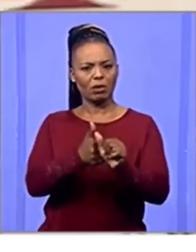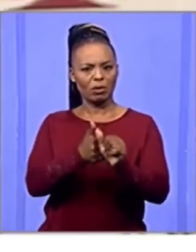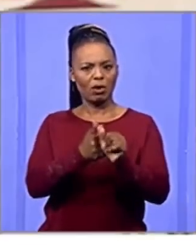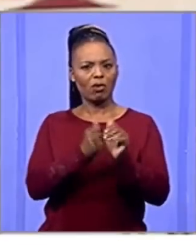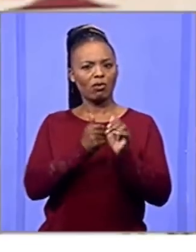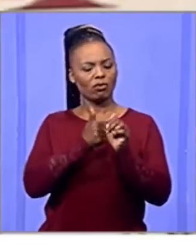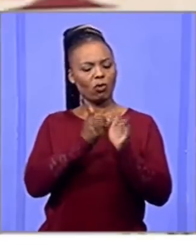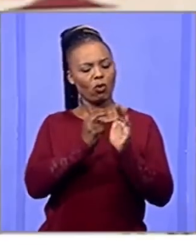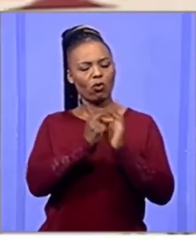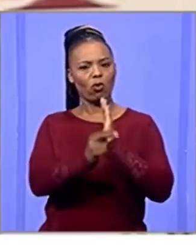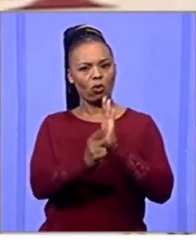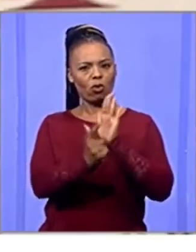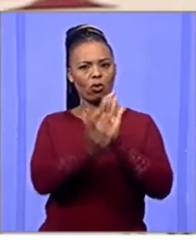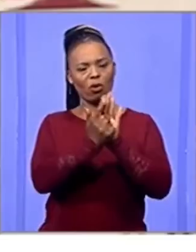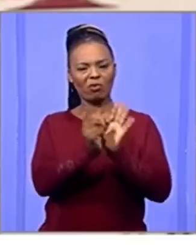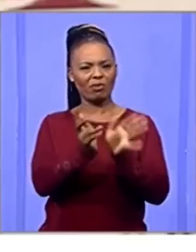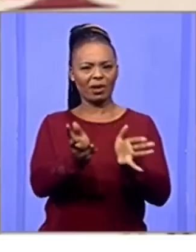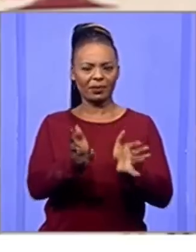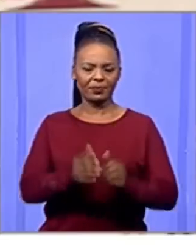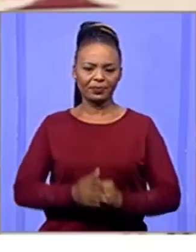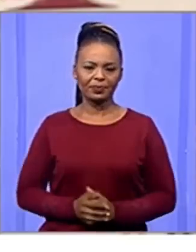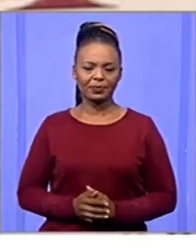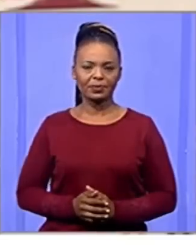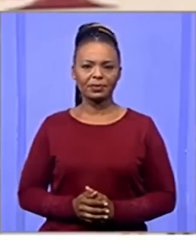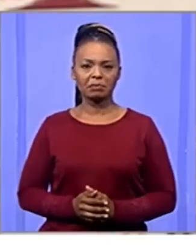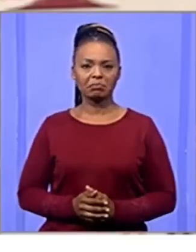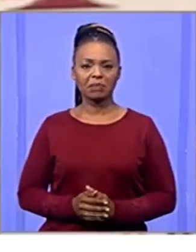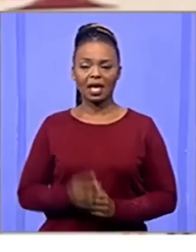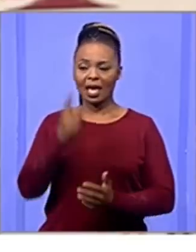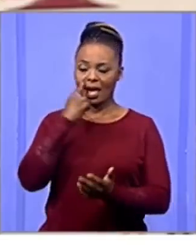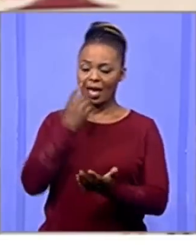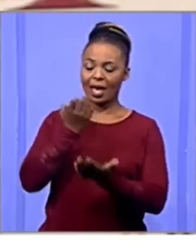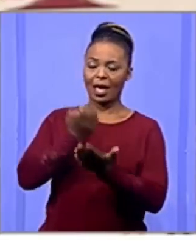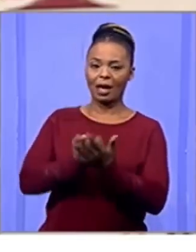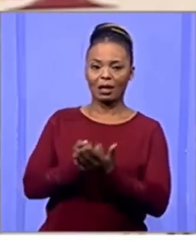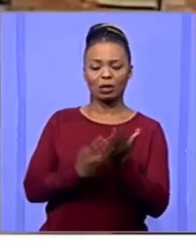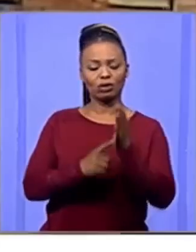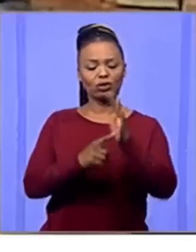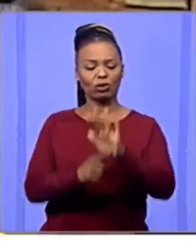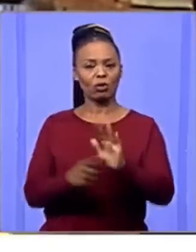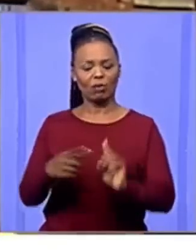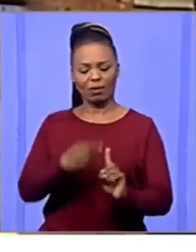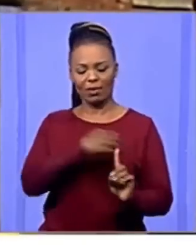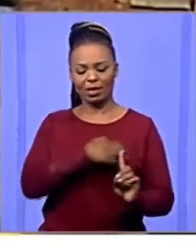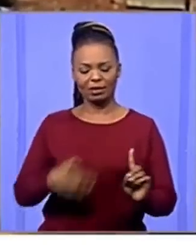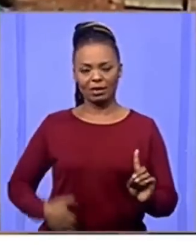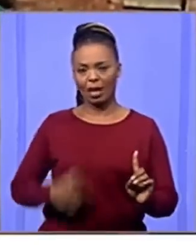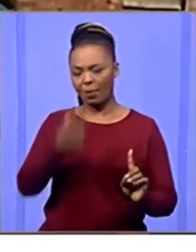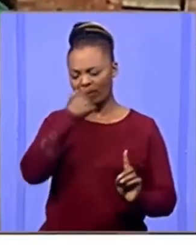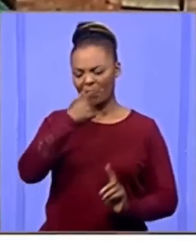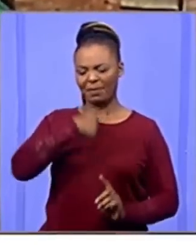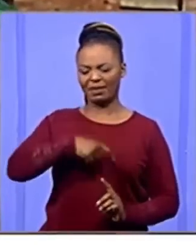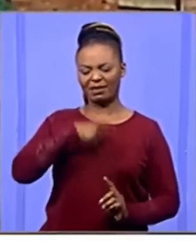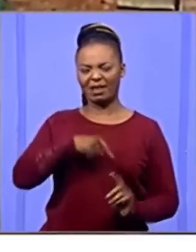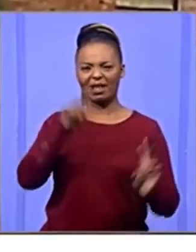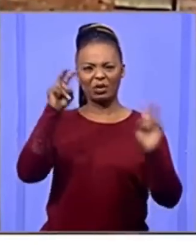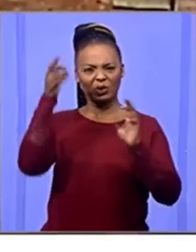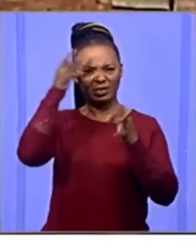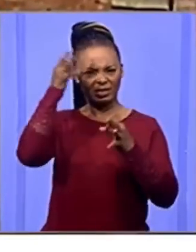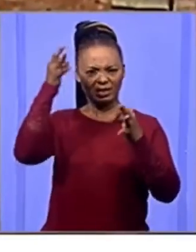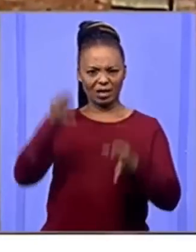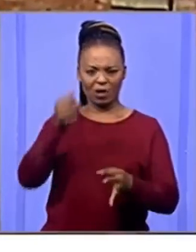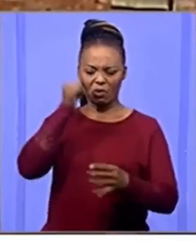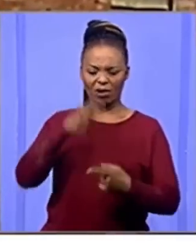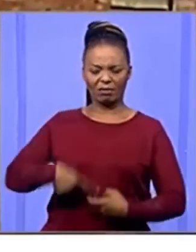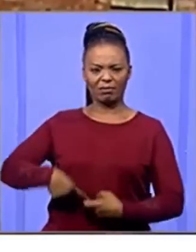law. The mobile unit. Ha ho bopaki bo bontshang hore Mopresidente Ramaphosa o bile le kgohlanya ditabatabelo ha ne a khida